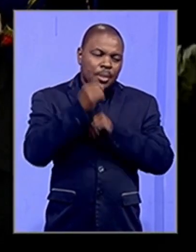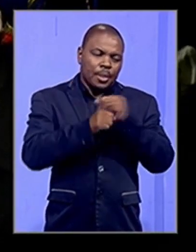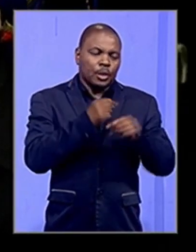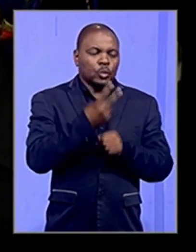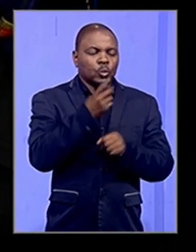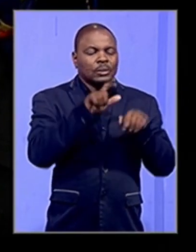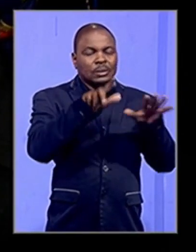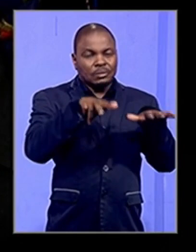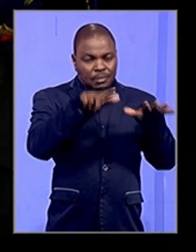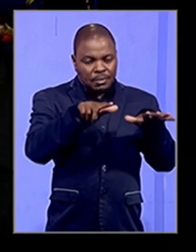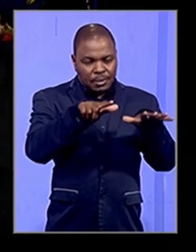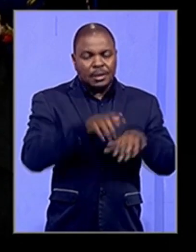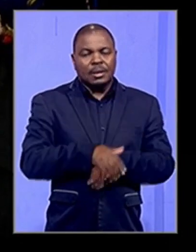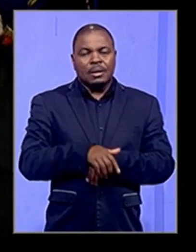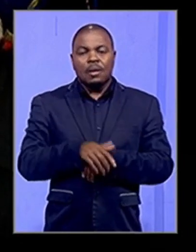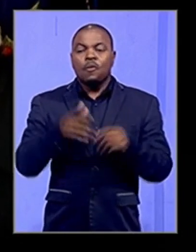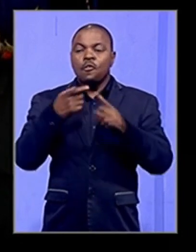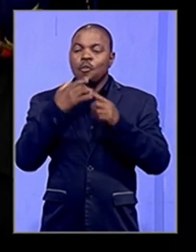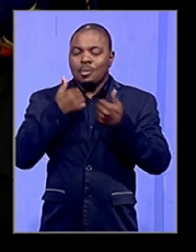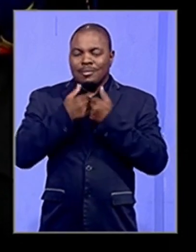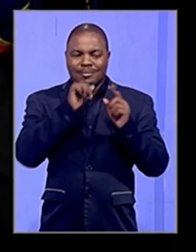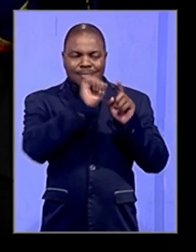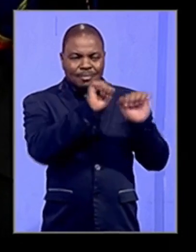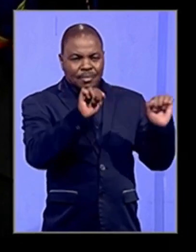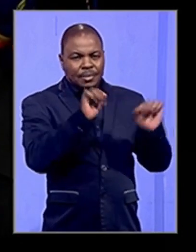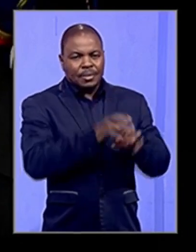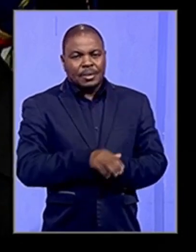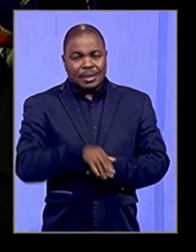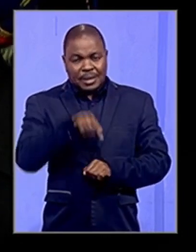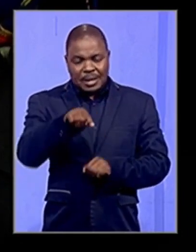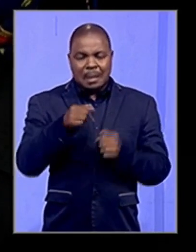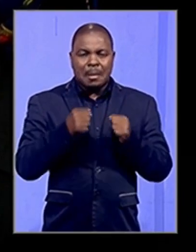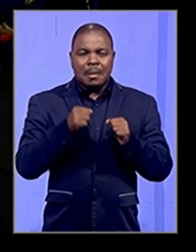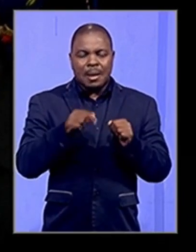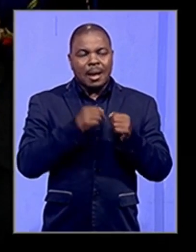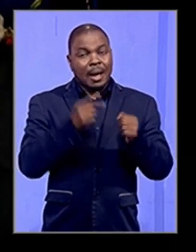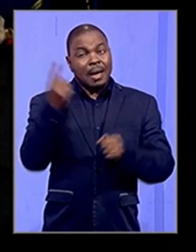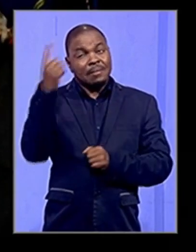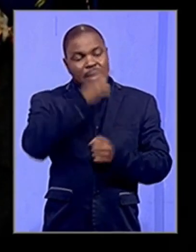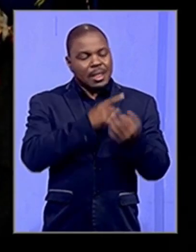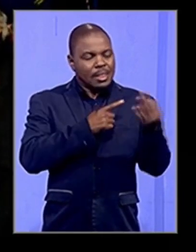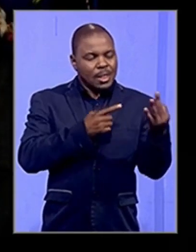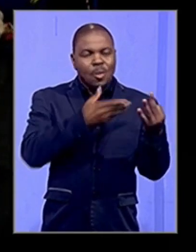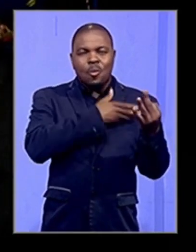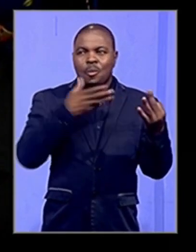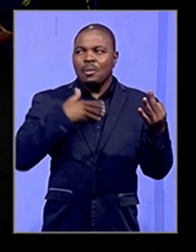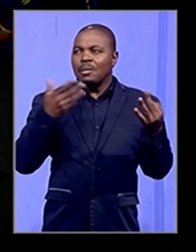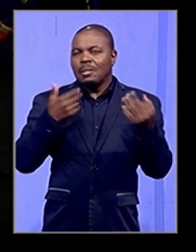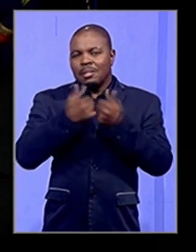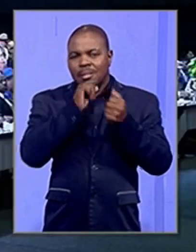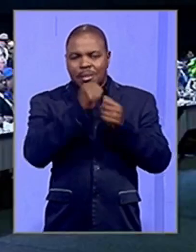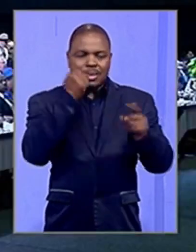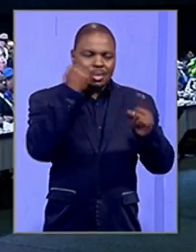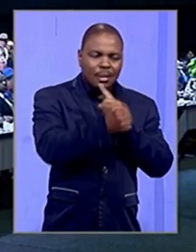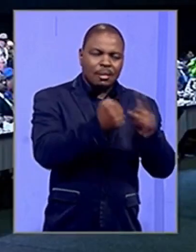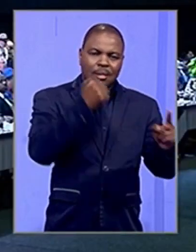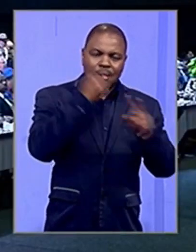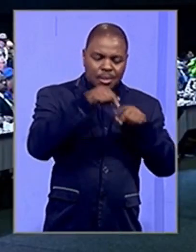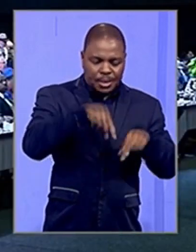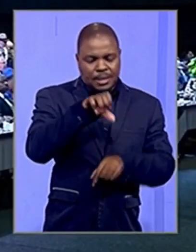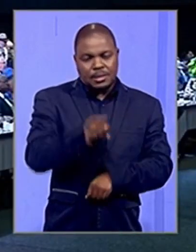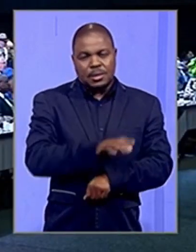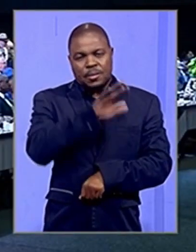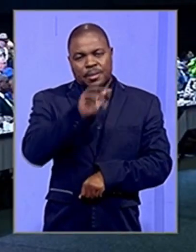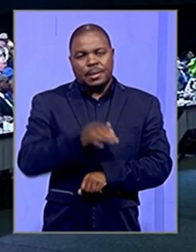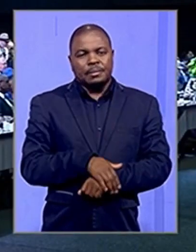2017 by an intimate partner. And this remains 3 women killed a day by their intimate partner in our country. Le fa tona